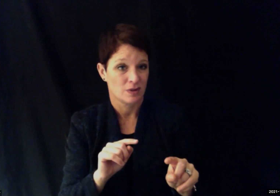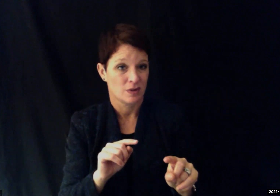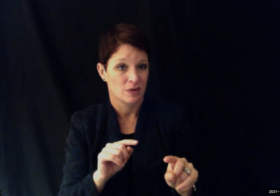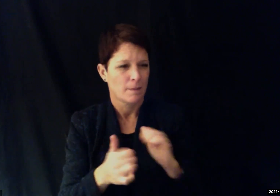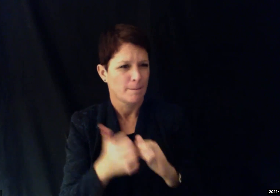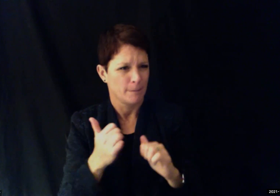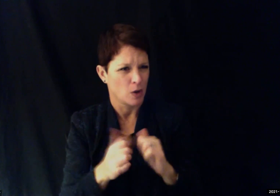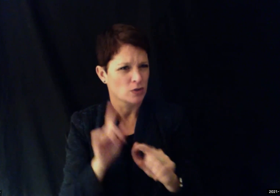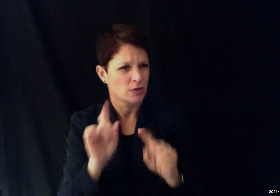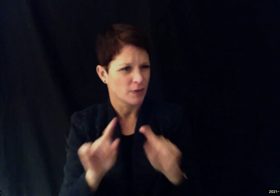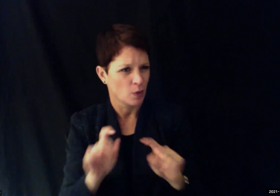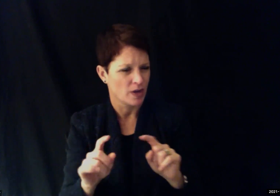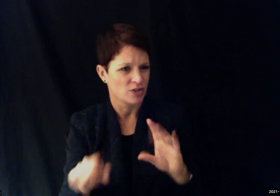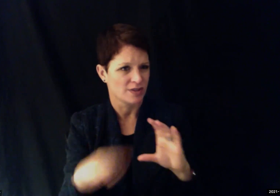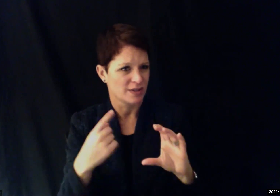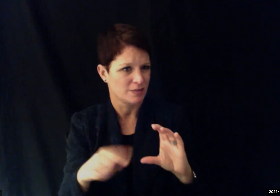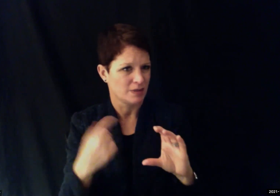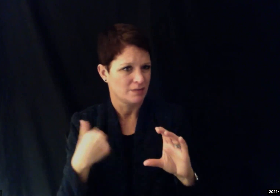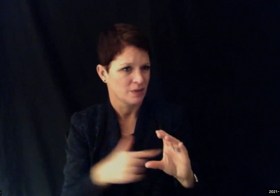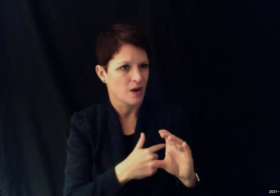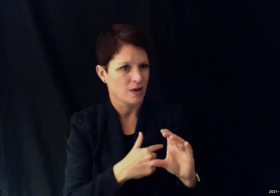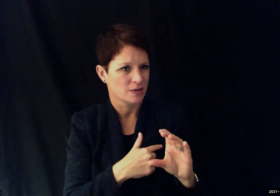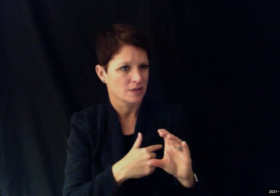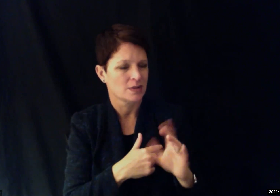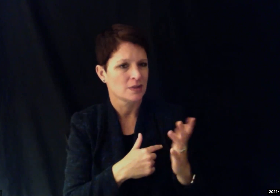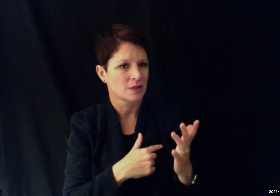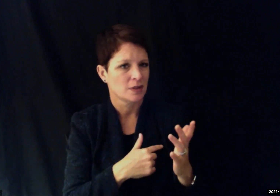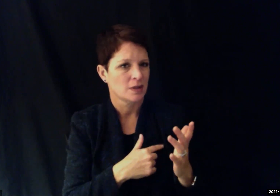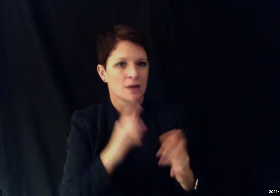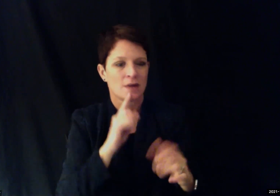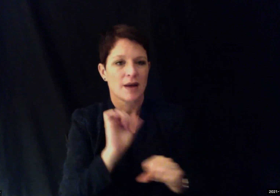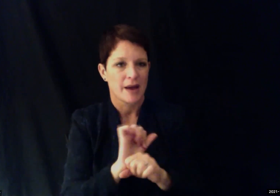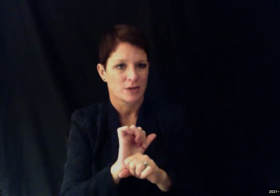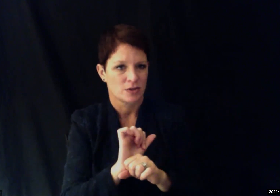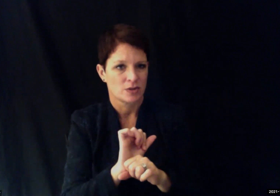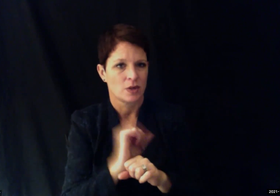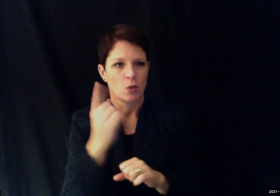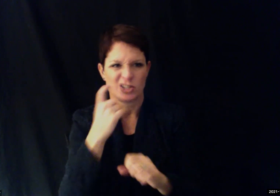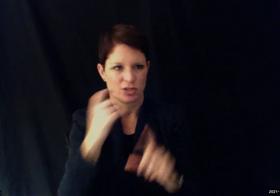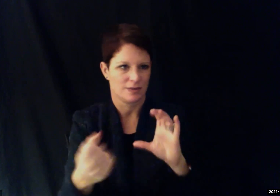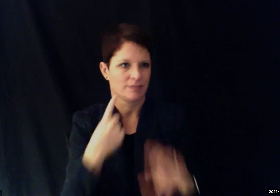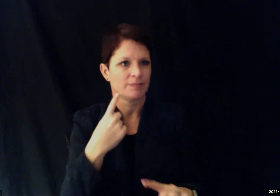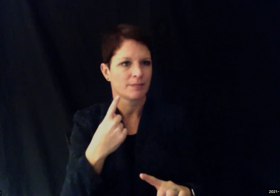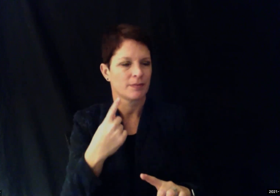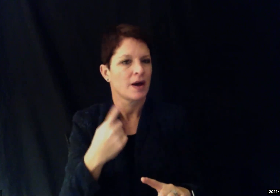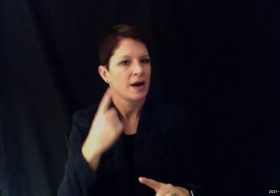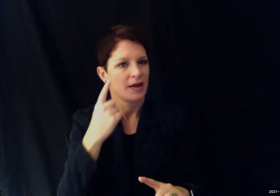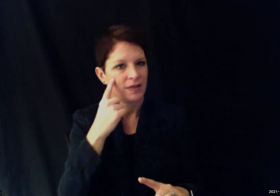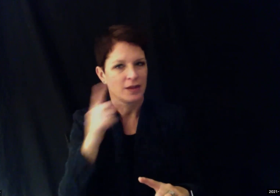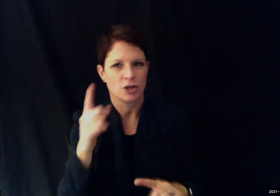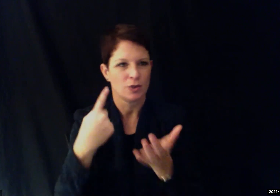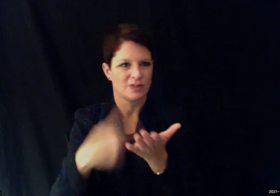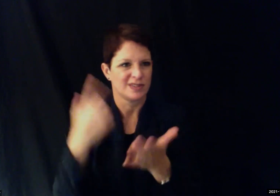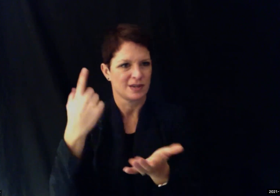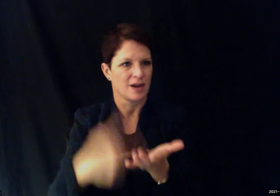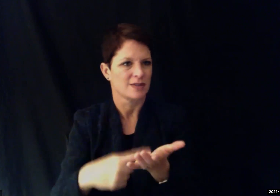most of the questions that have come in here. There's actually been, so this one just came in that I think you touched upon in